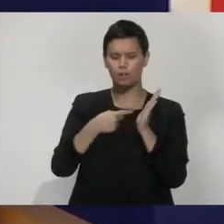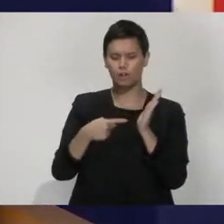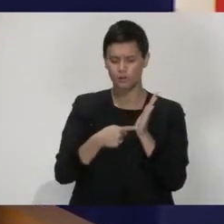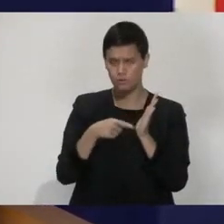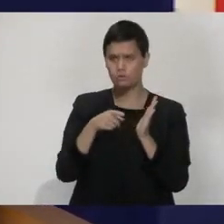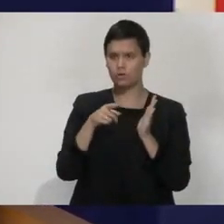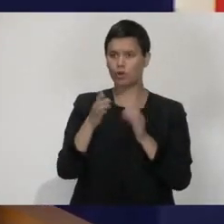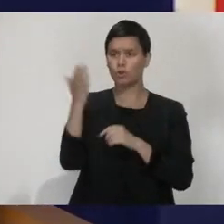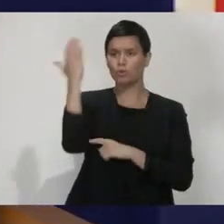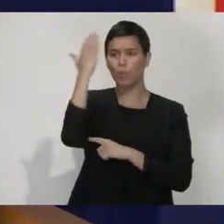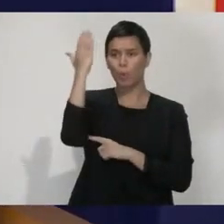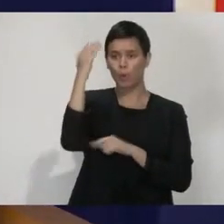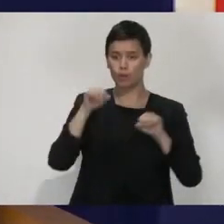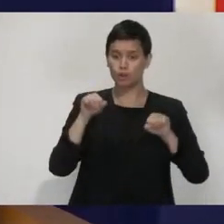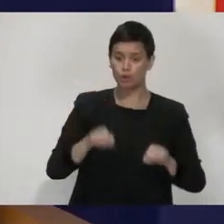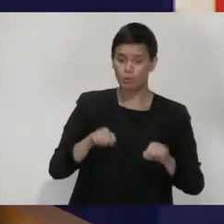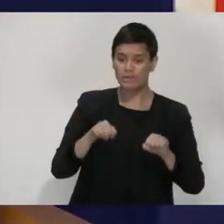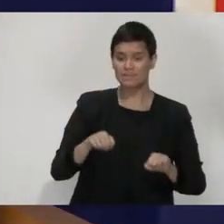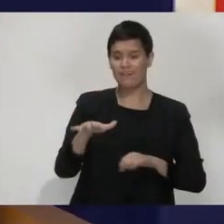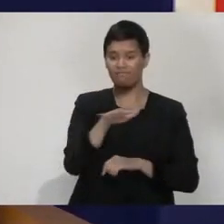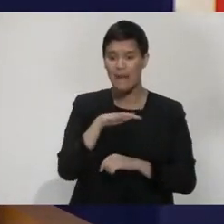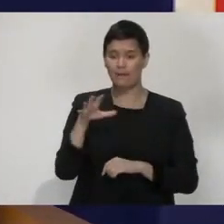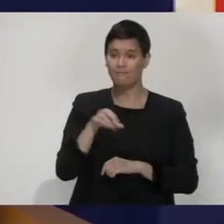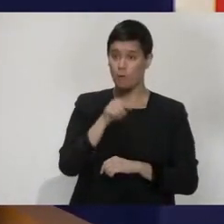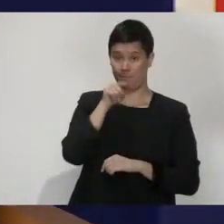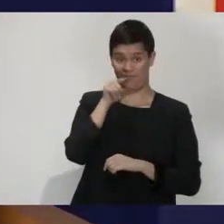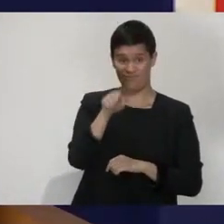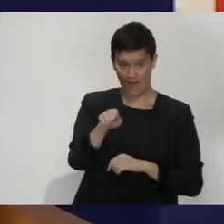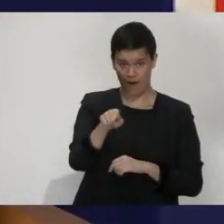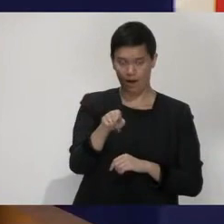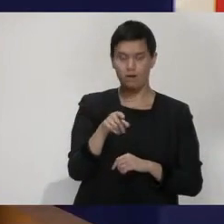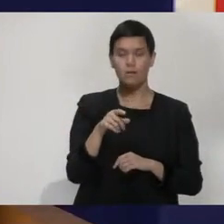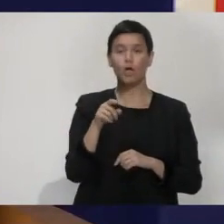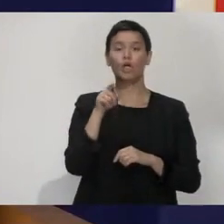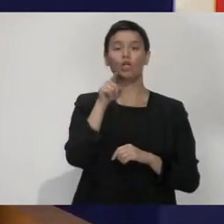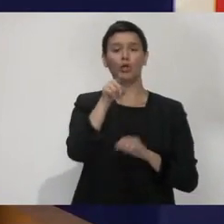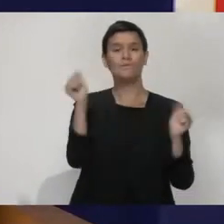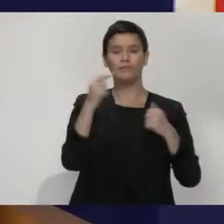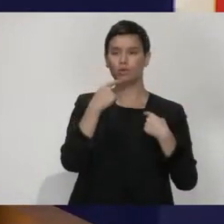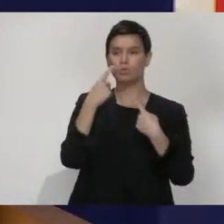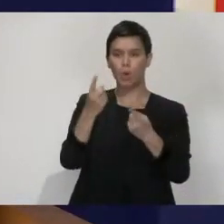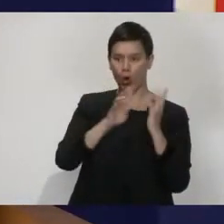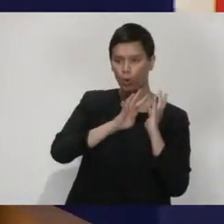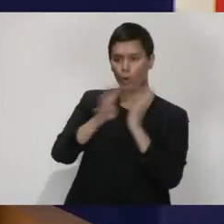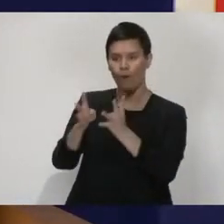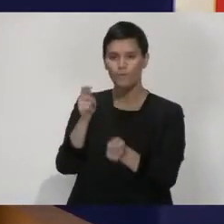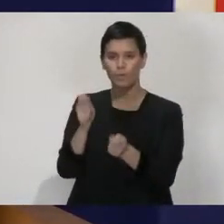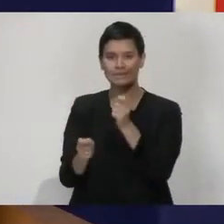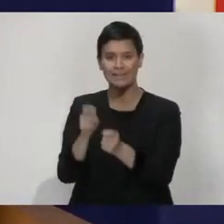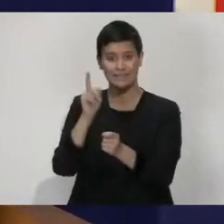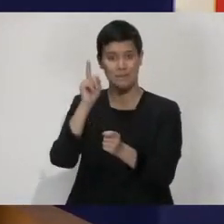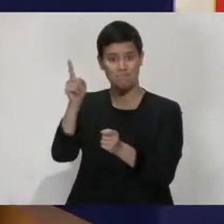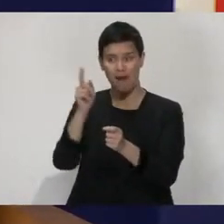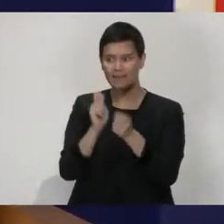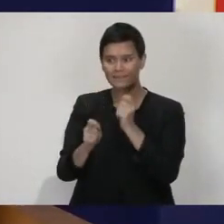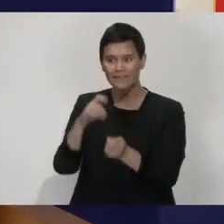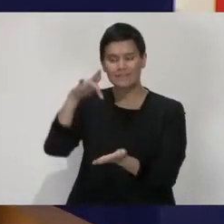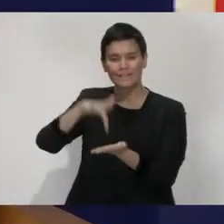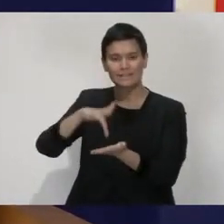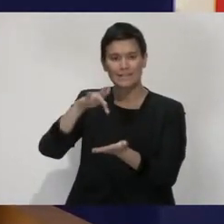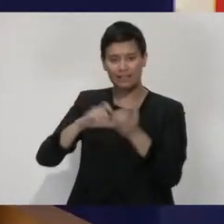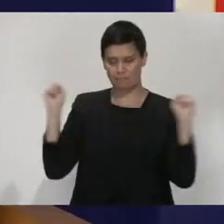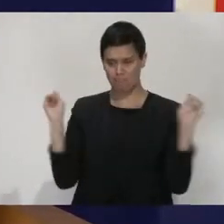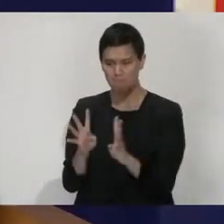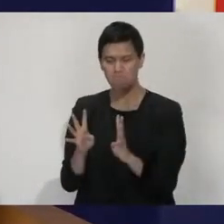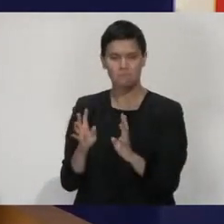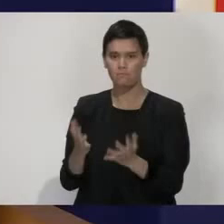giving up. Have you accounted for the zoning that takes place in Auckland schools and the pressure that's going to put on certain testing stations that